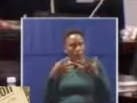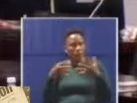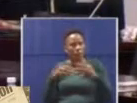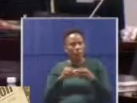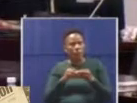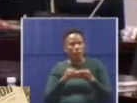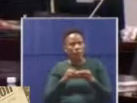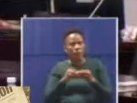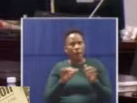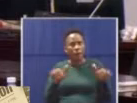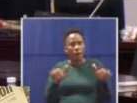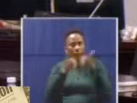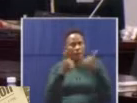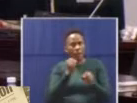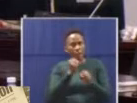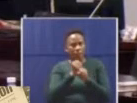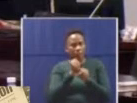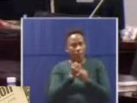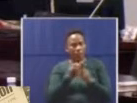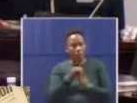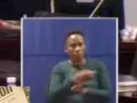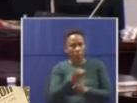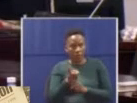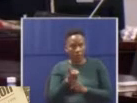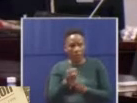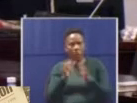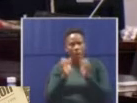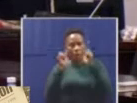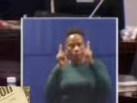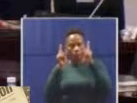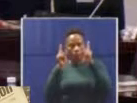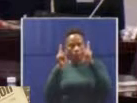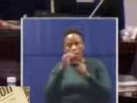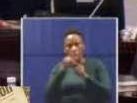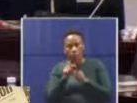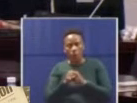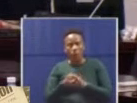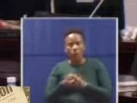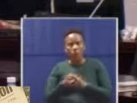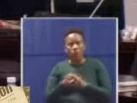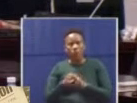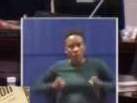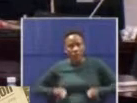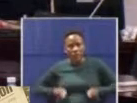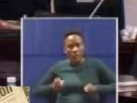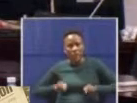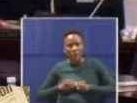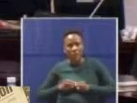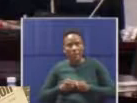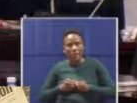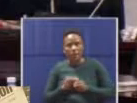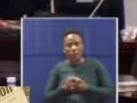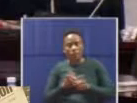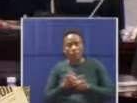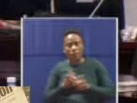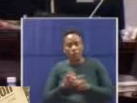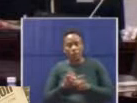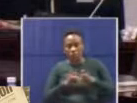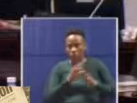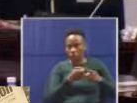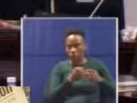also acutely aware that Transnet was targeted during state capture, and as you pointed out, is also recovering from the KZN